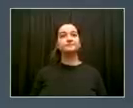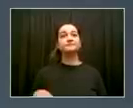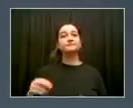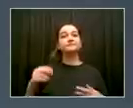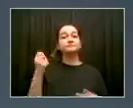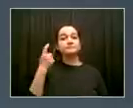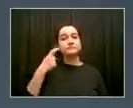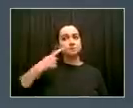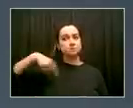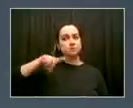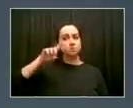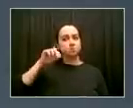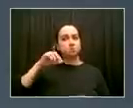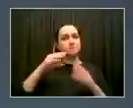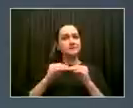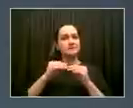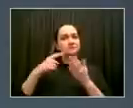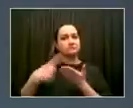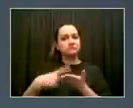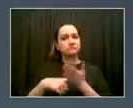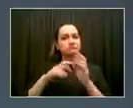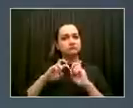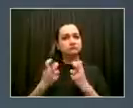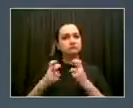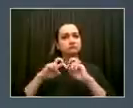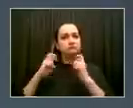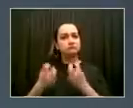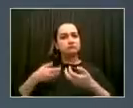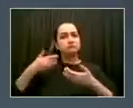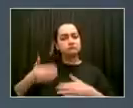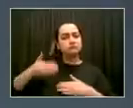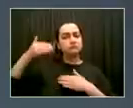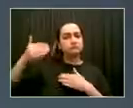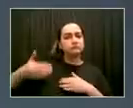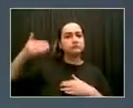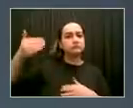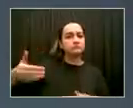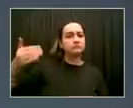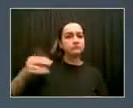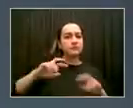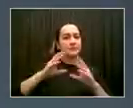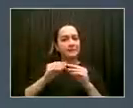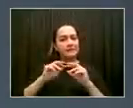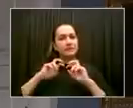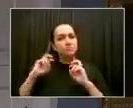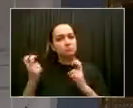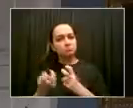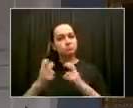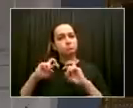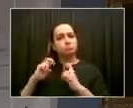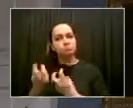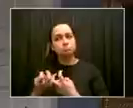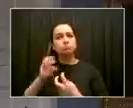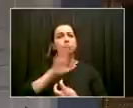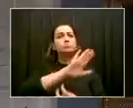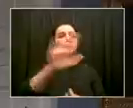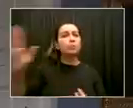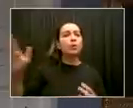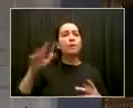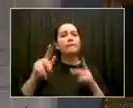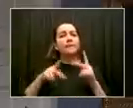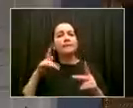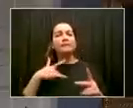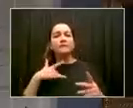listen to your concerns. I look forward to being at your service. Thank you very much. I want to